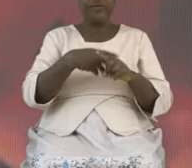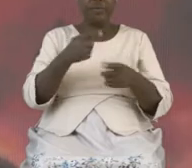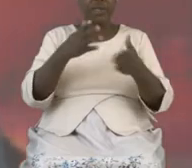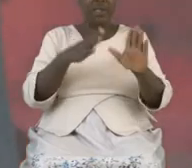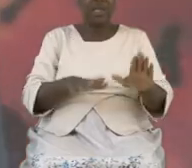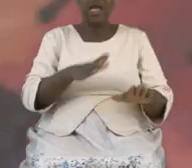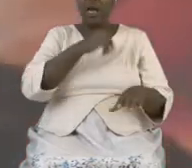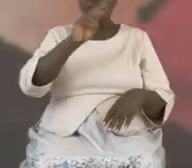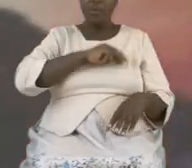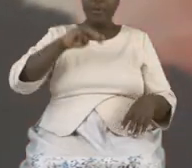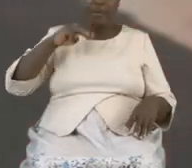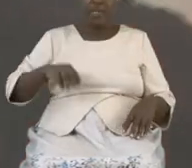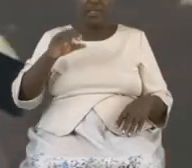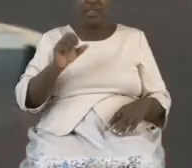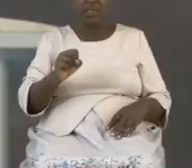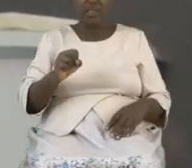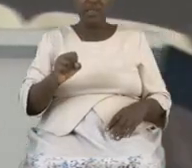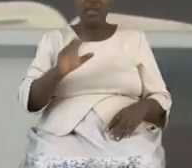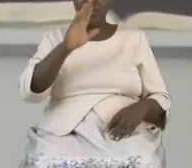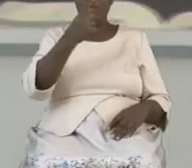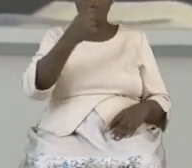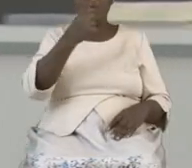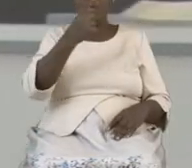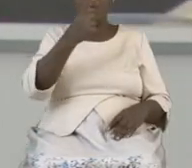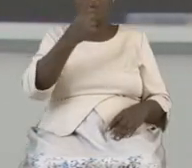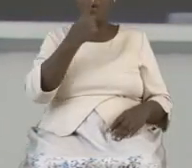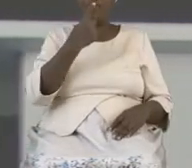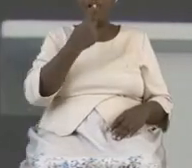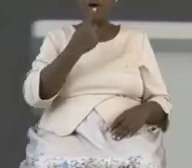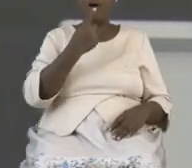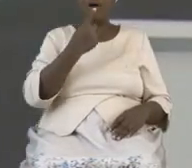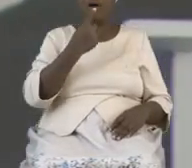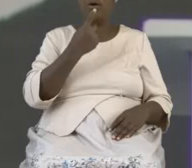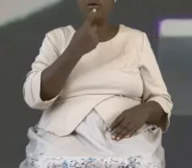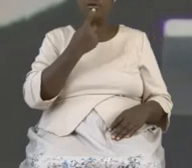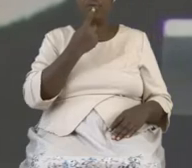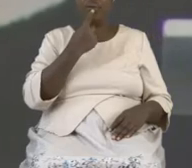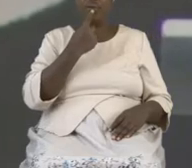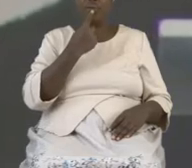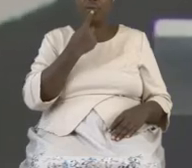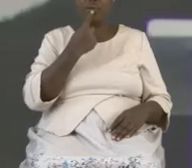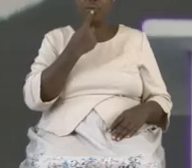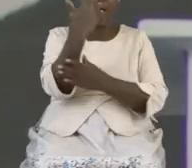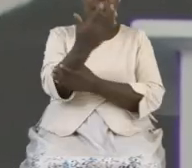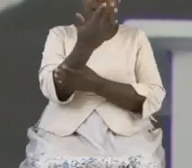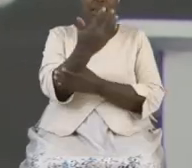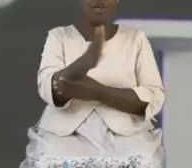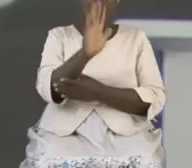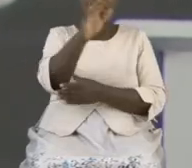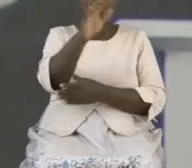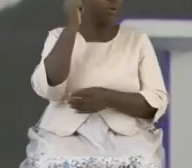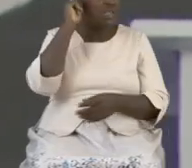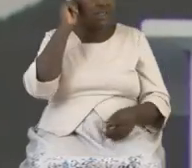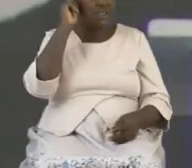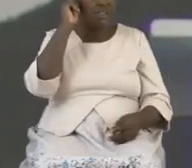your mouth, your hand, your ears, your heart,